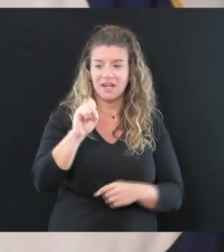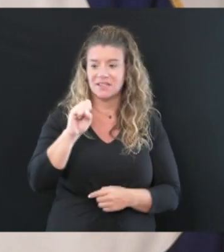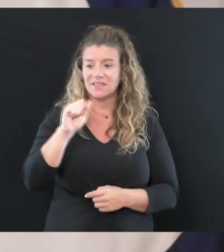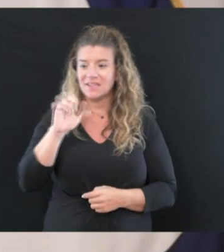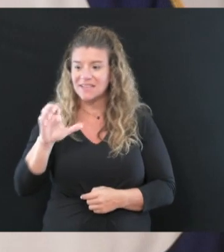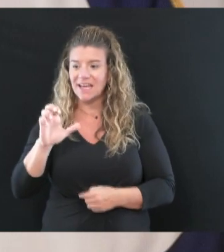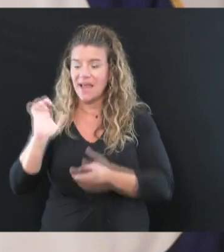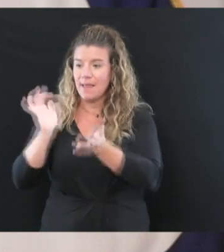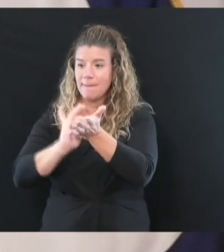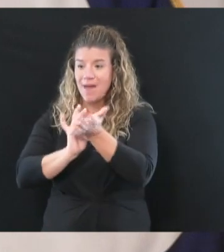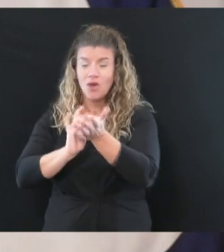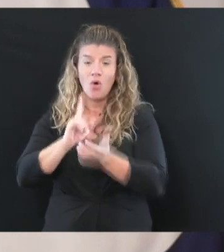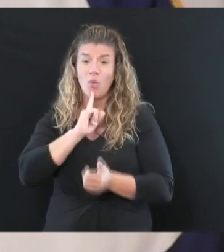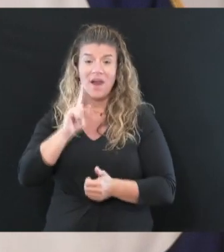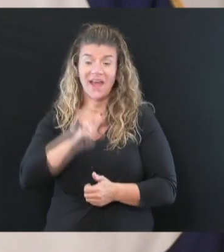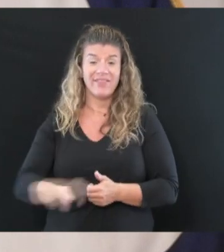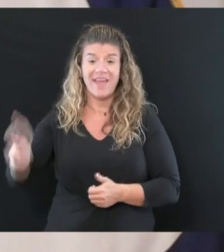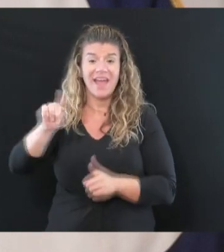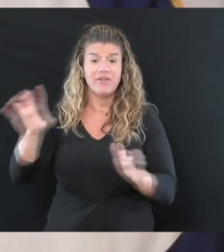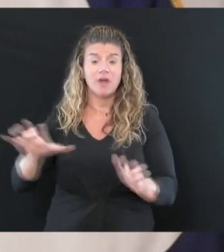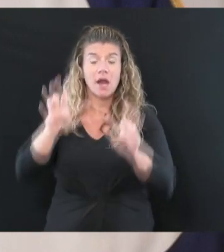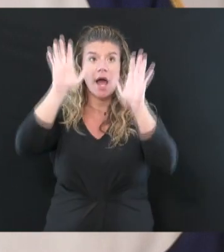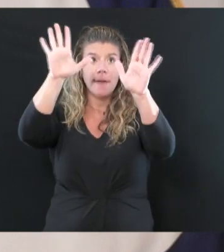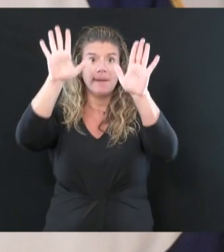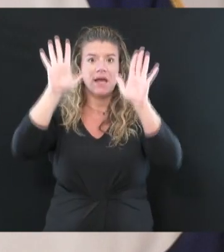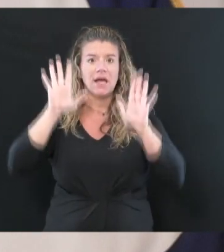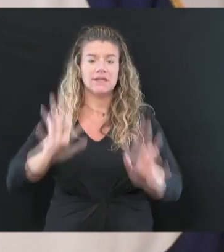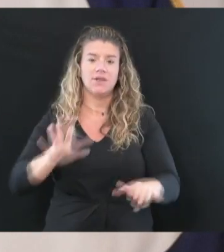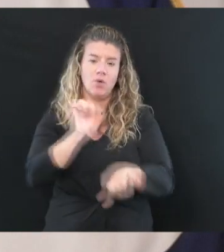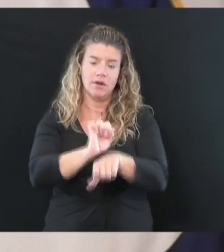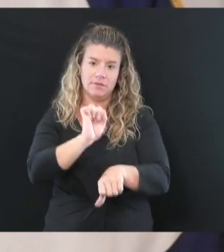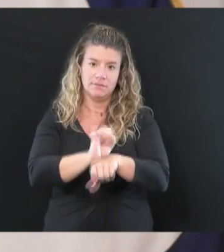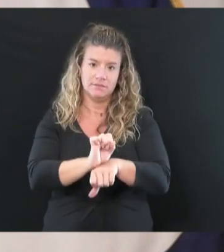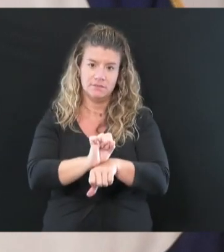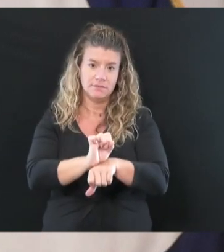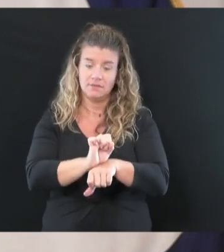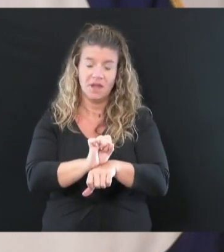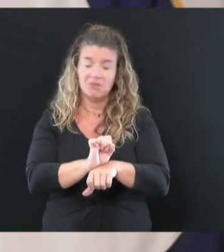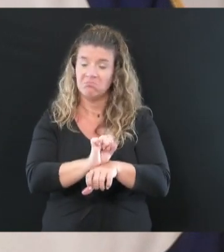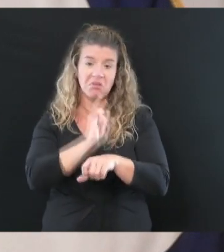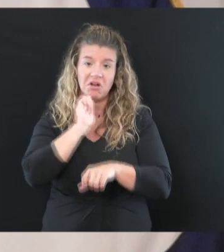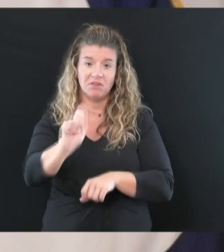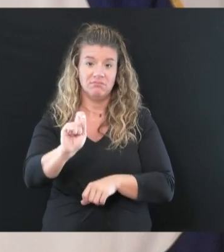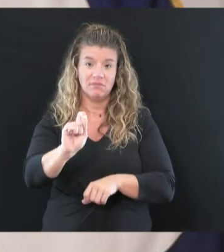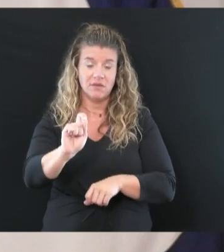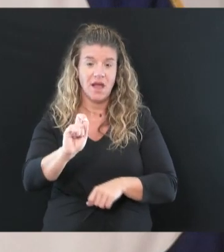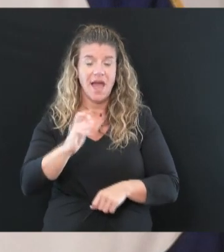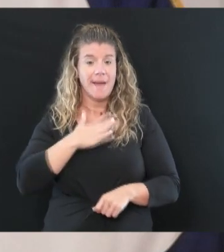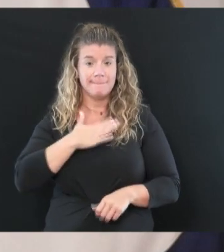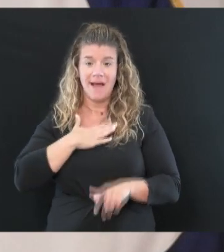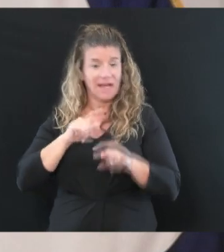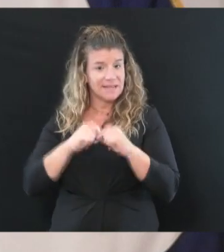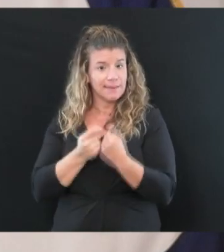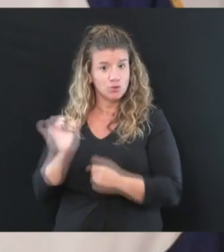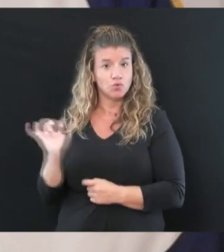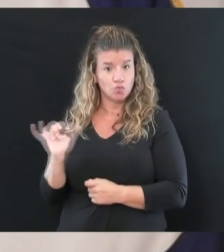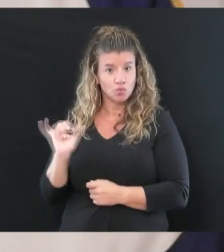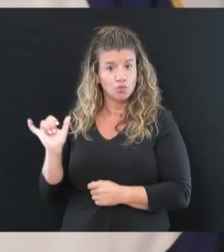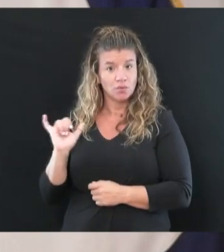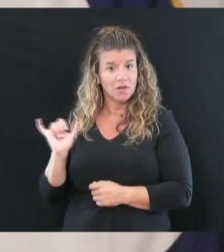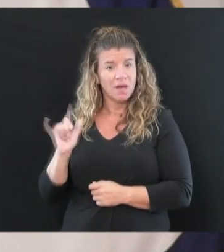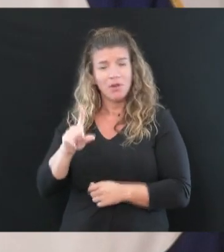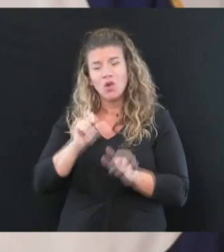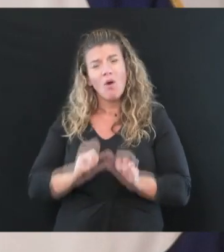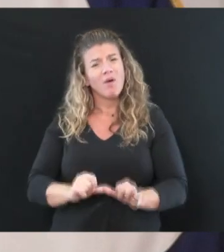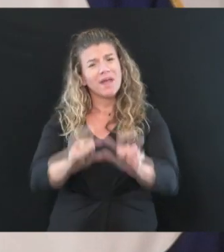have done phenomenal work. That's all there is to it. And I thank my team as well, but just keep up